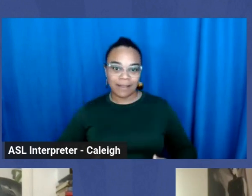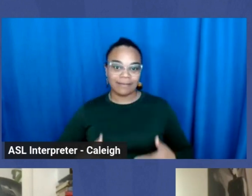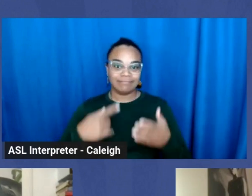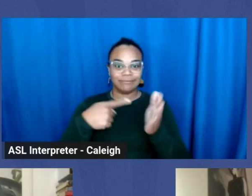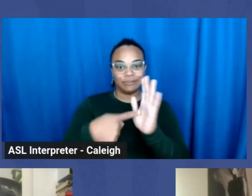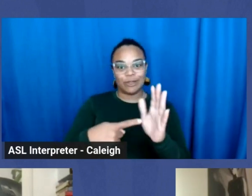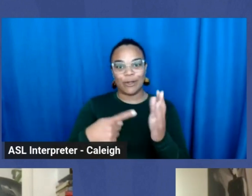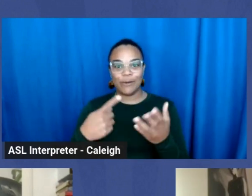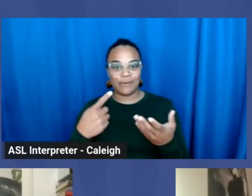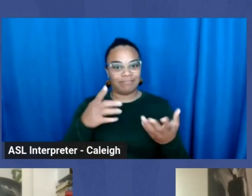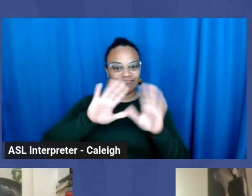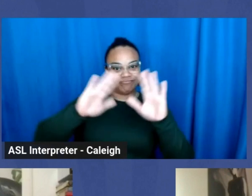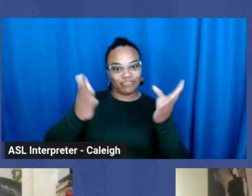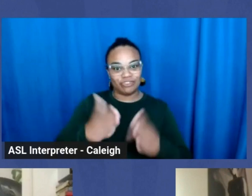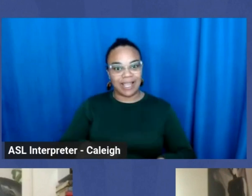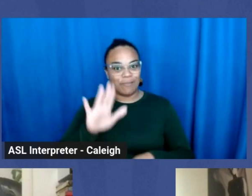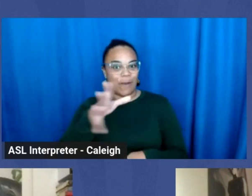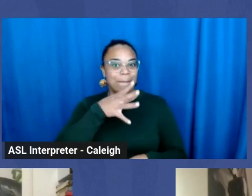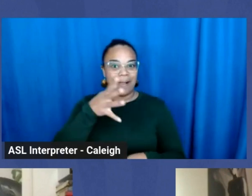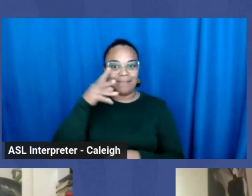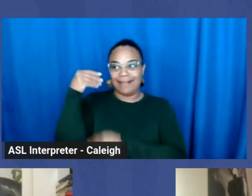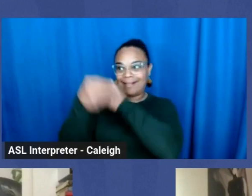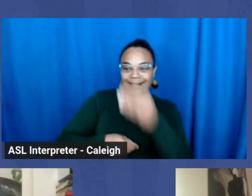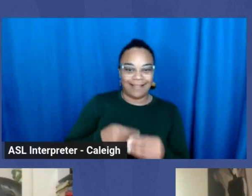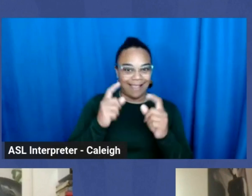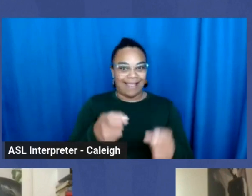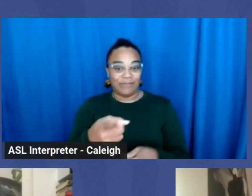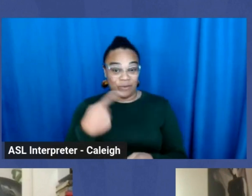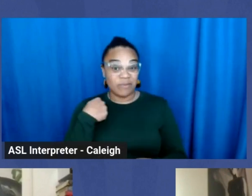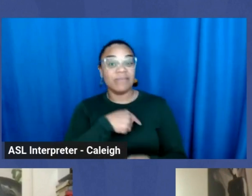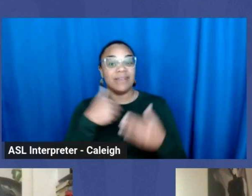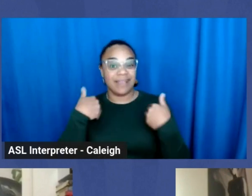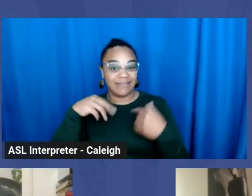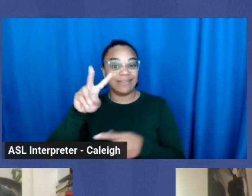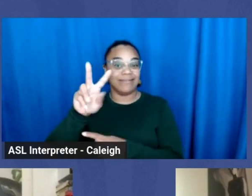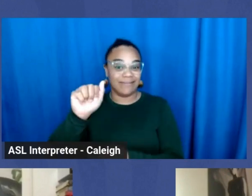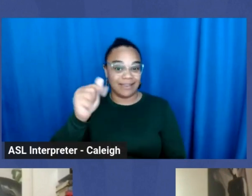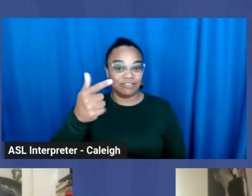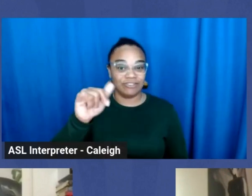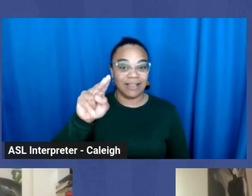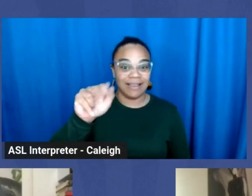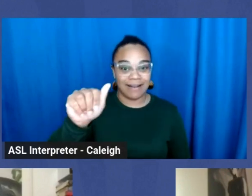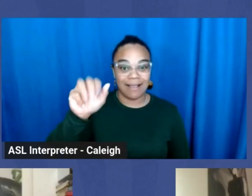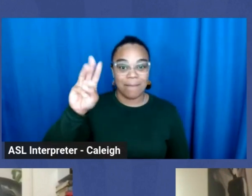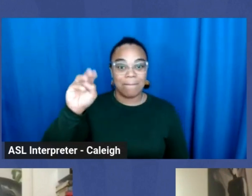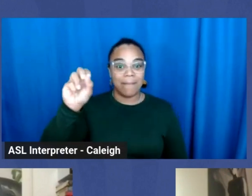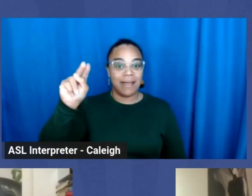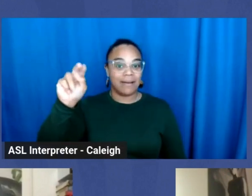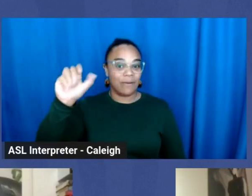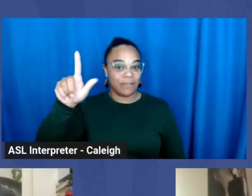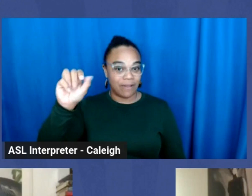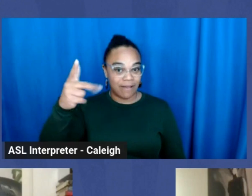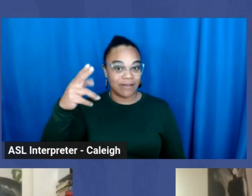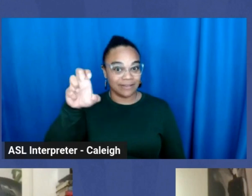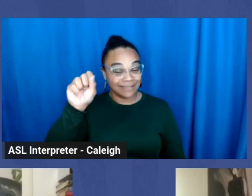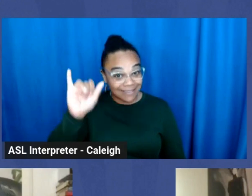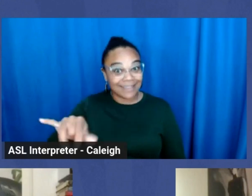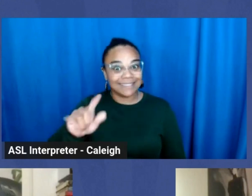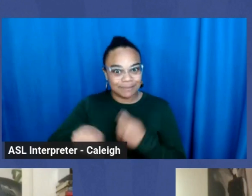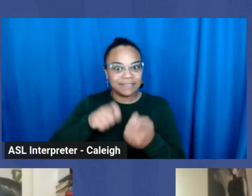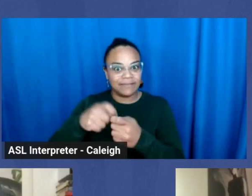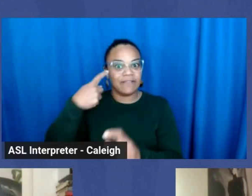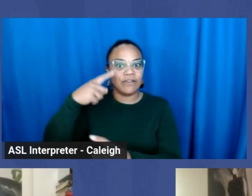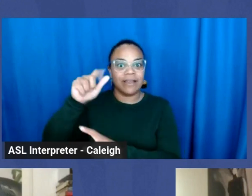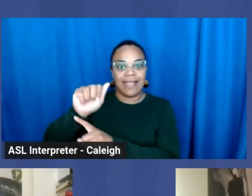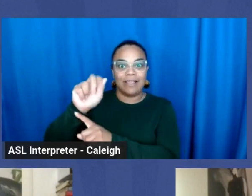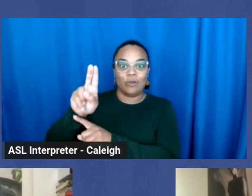your mama gave you type energy. We have vagina monologues, which is literally an opportunity for people of the AUC to come and